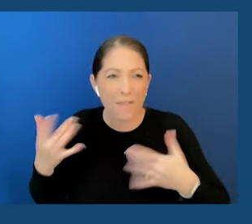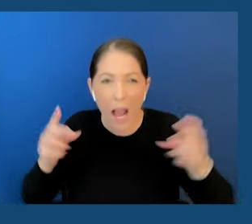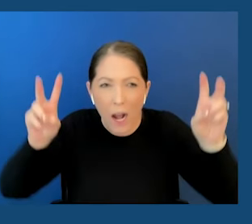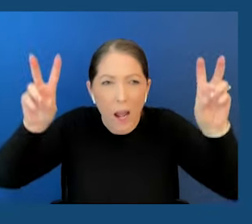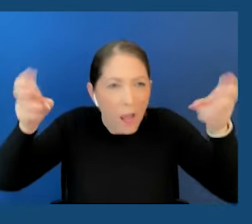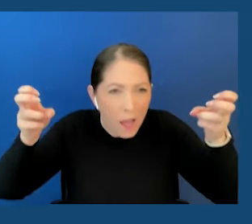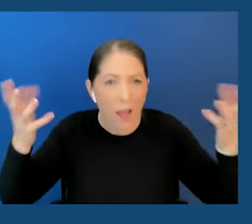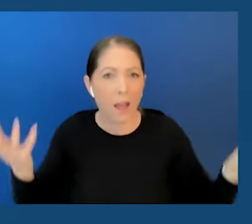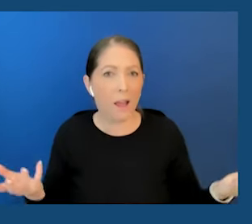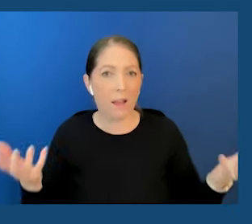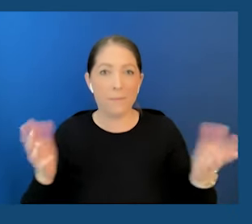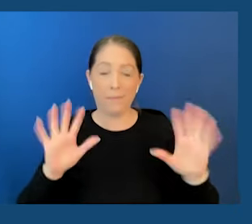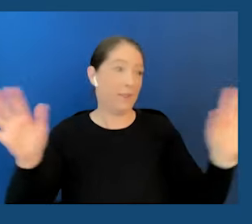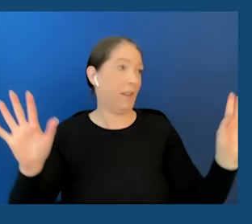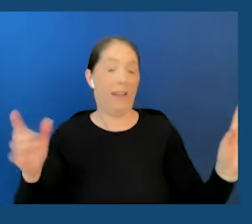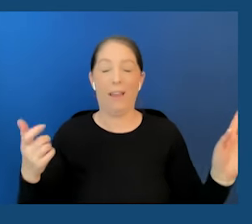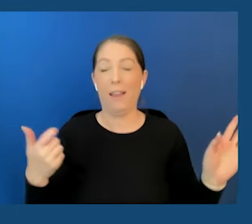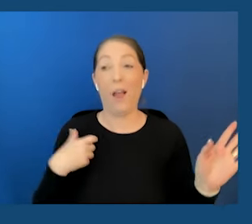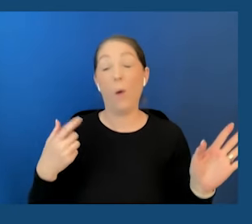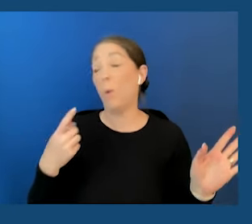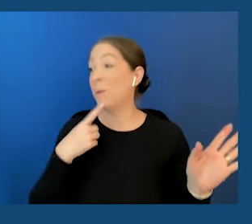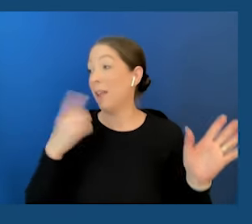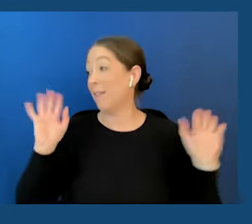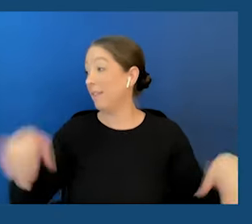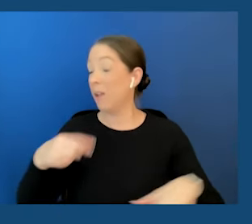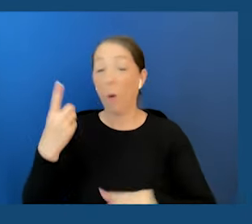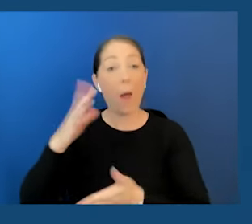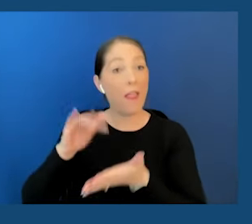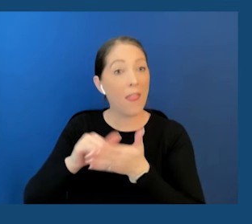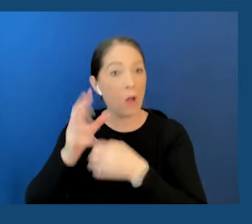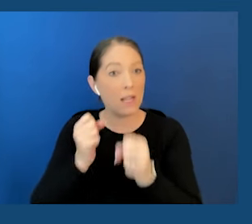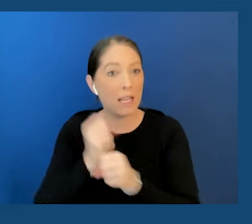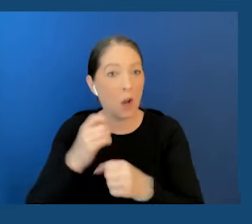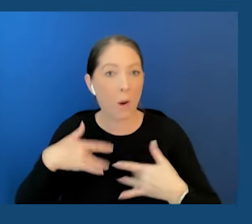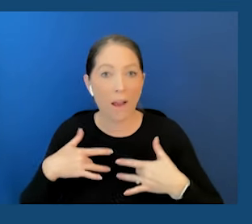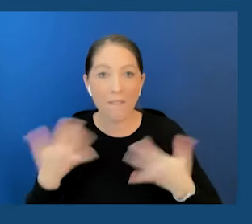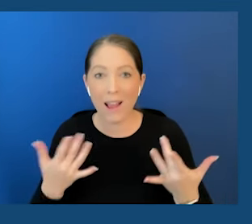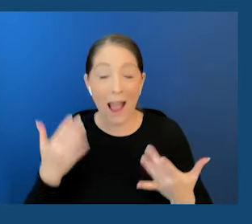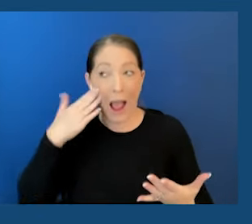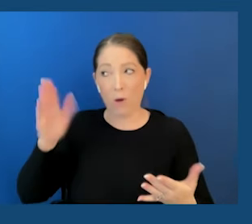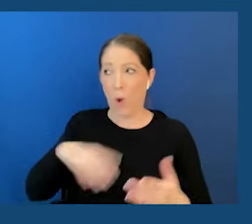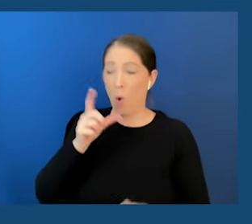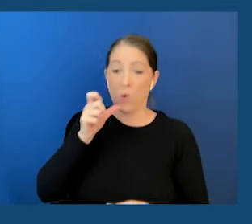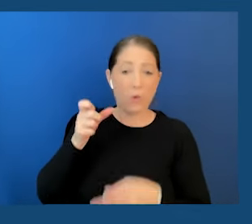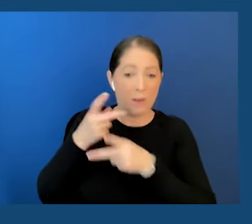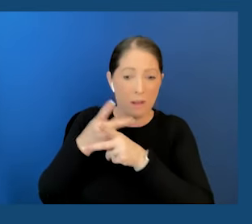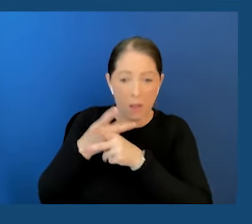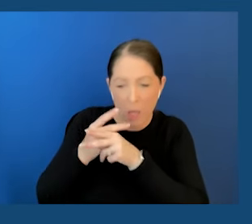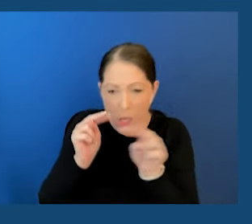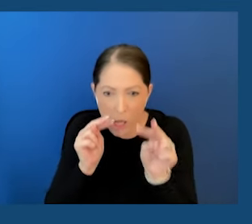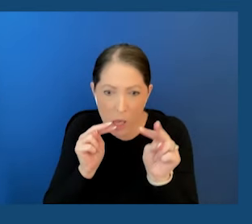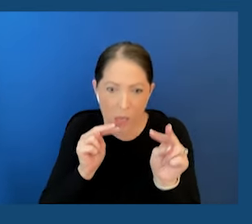It was. We're saying it, and it's sticky, but 1,000-year event. I'm not sure it was keeping track back then, but somebody must have been.